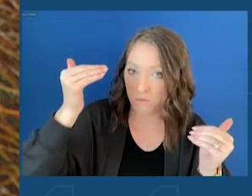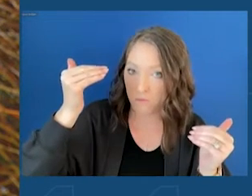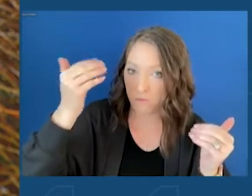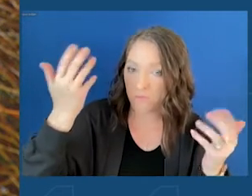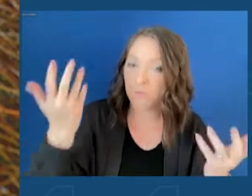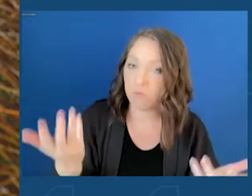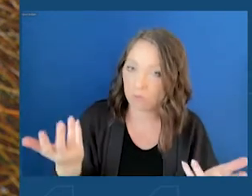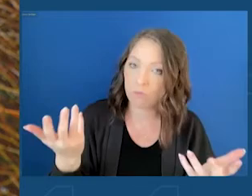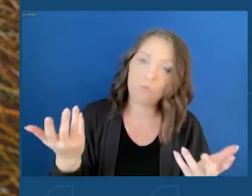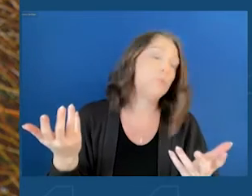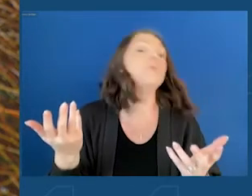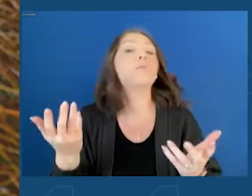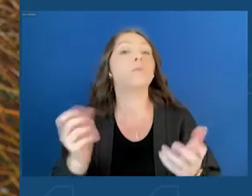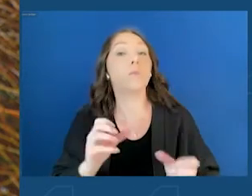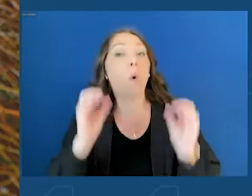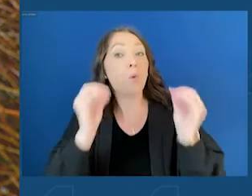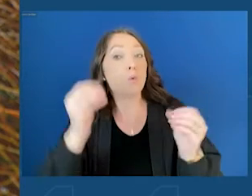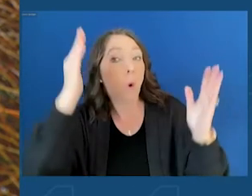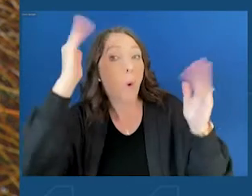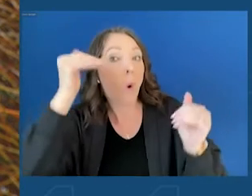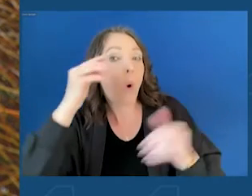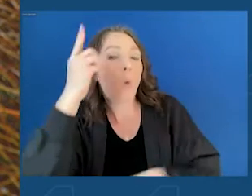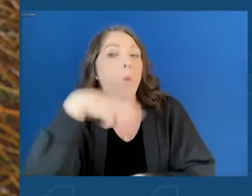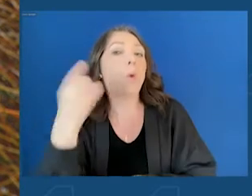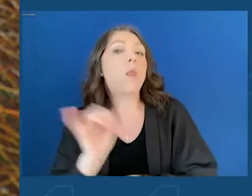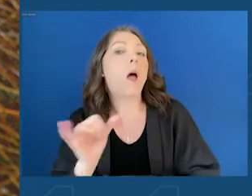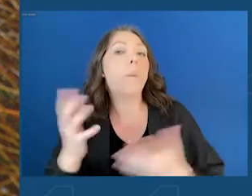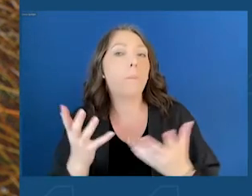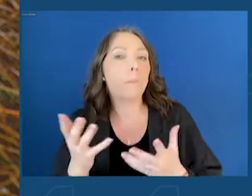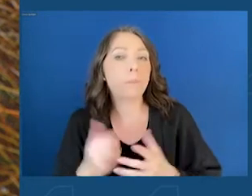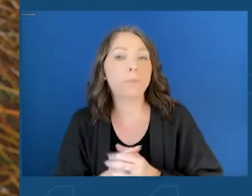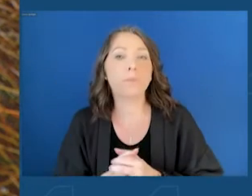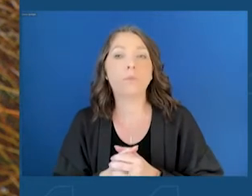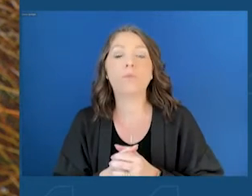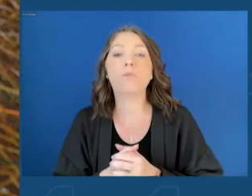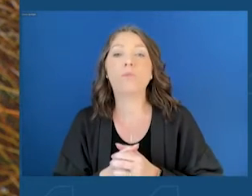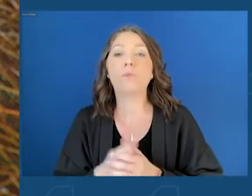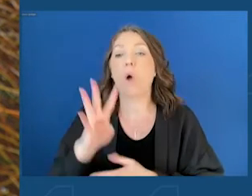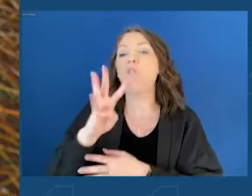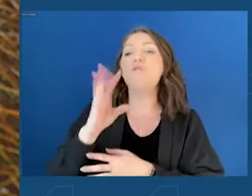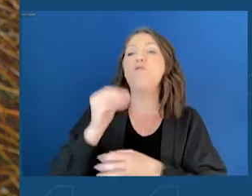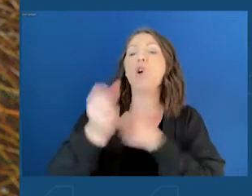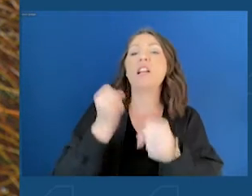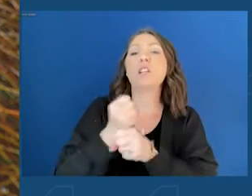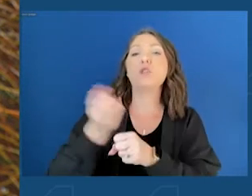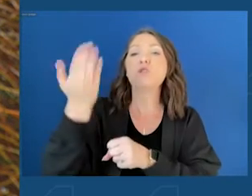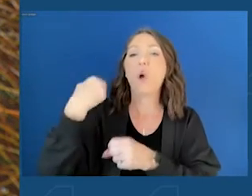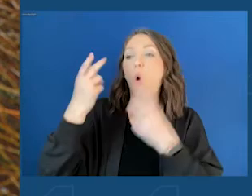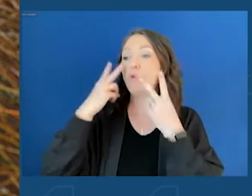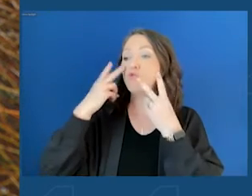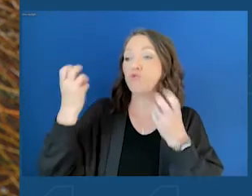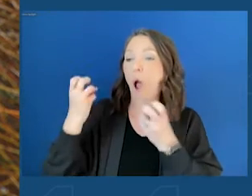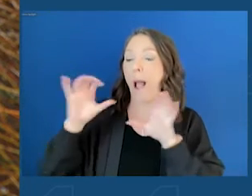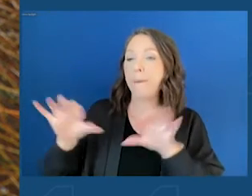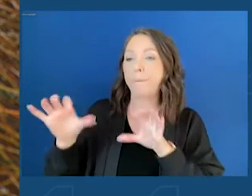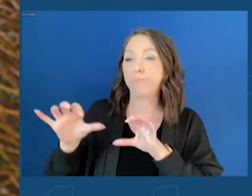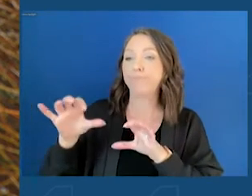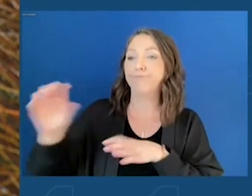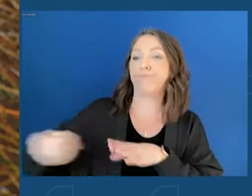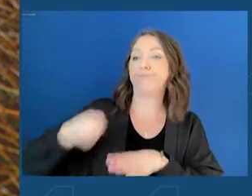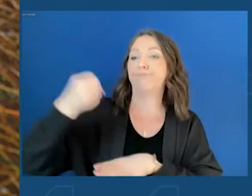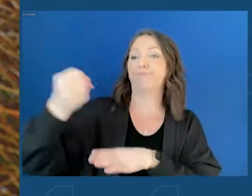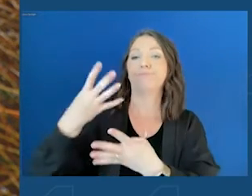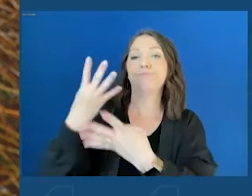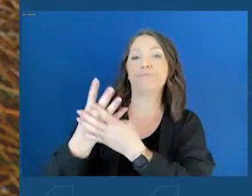Here's what the absence of hope looks like. You were convicted 40 years ago for a crime. You served